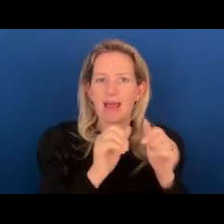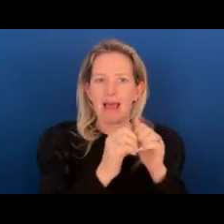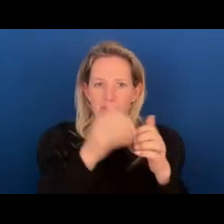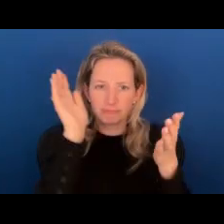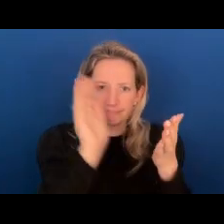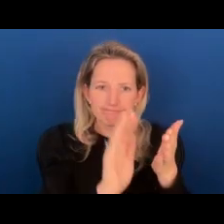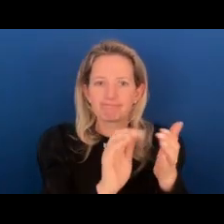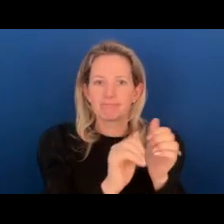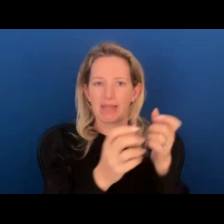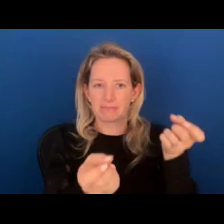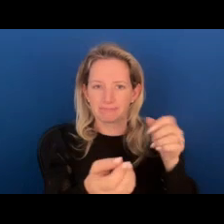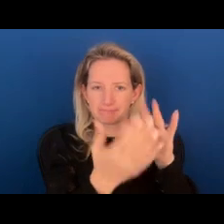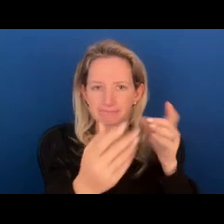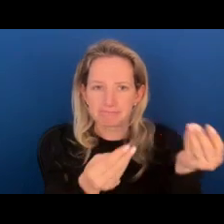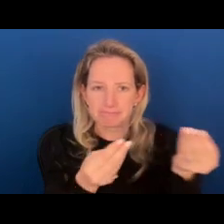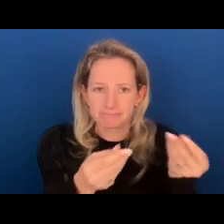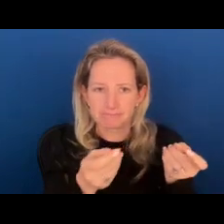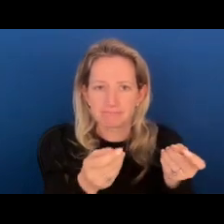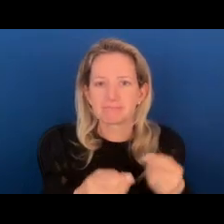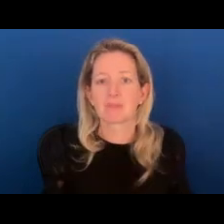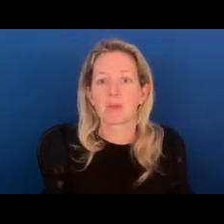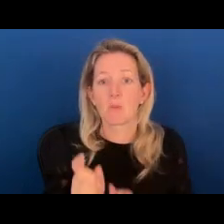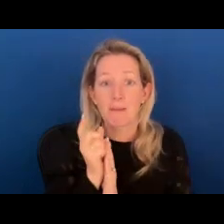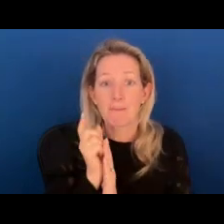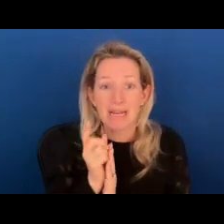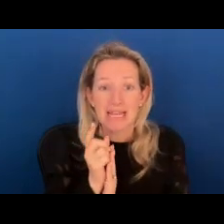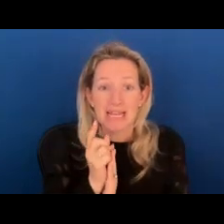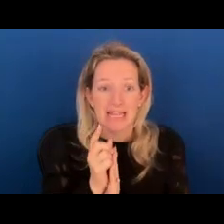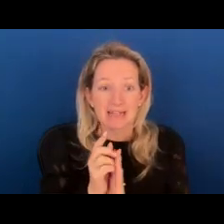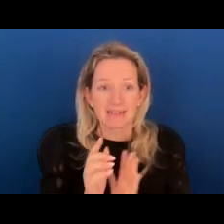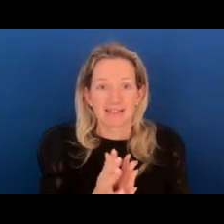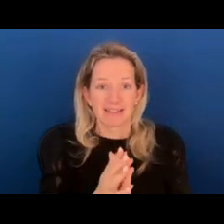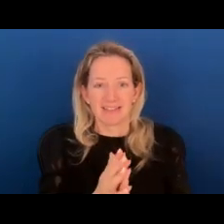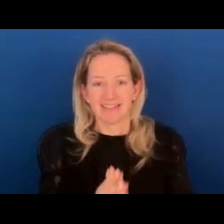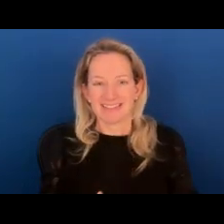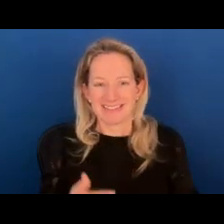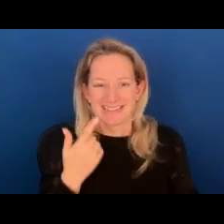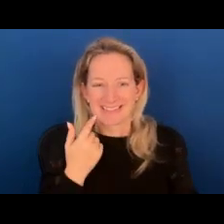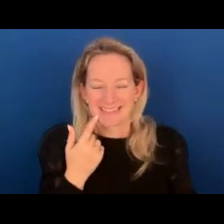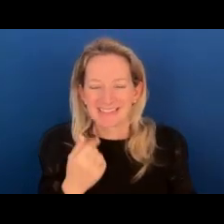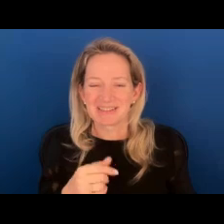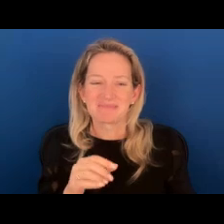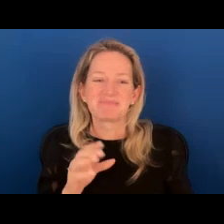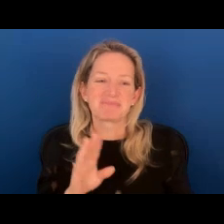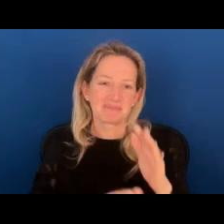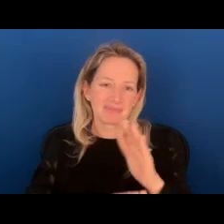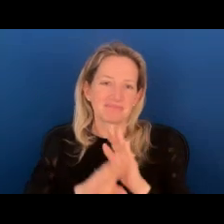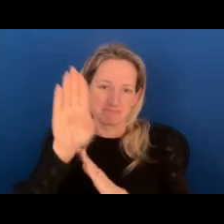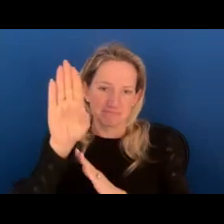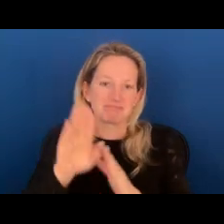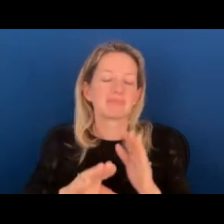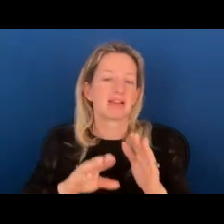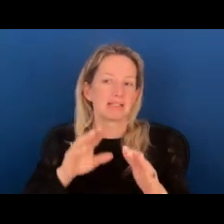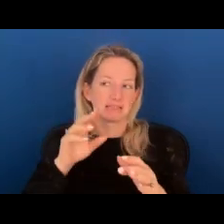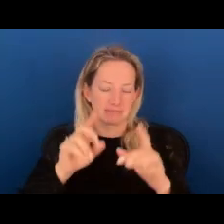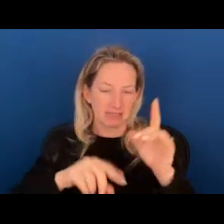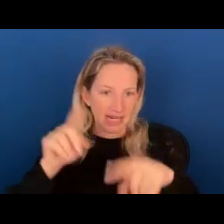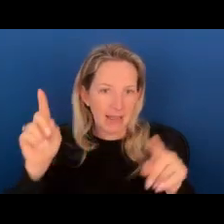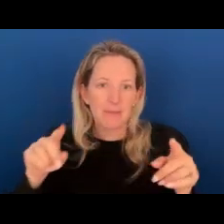please. 1 minute. We're going to develop a dynamic program of education and real-world experience for